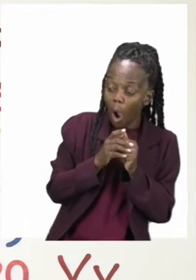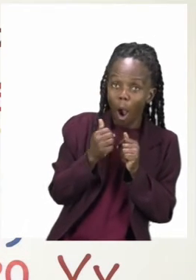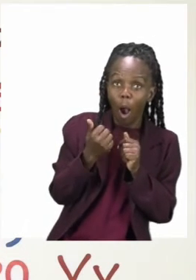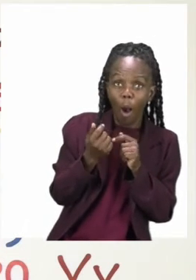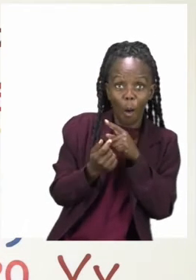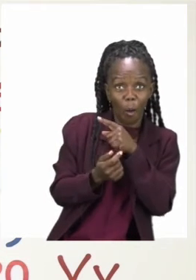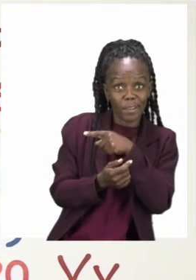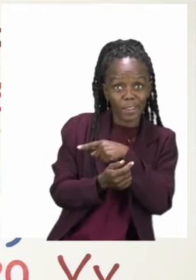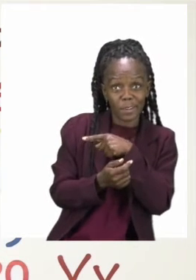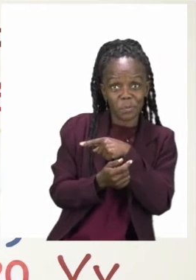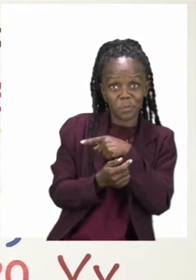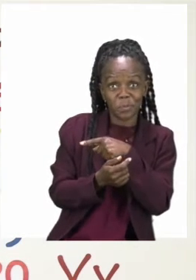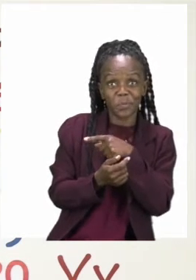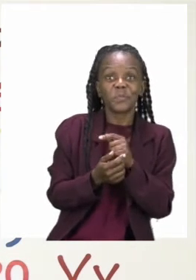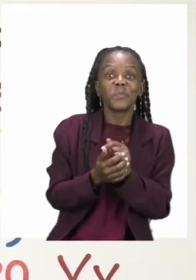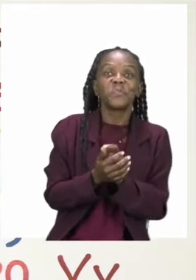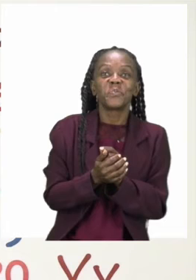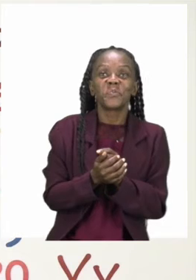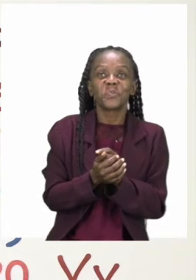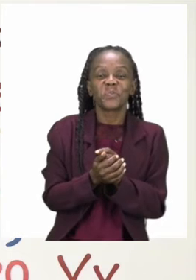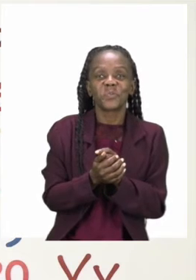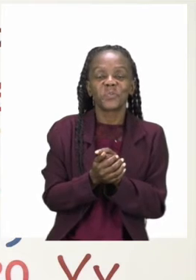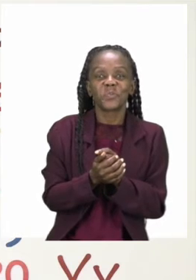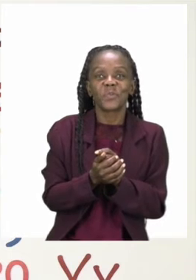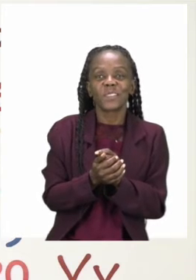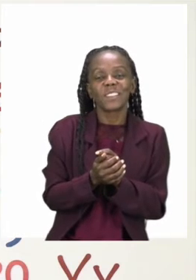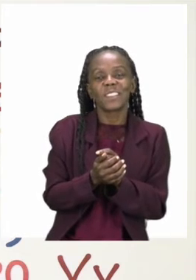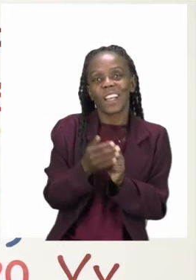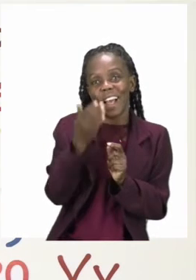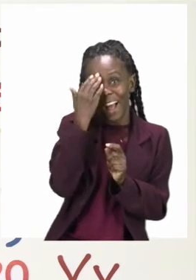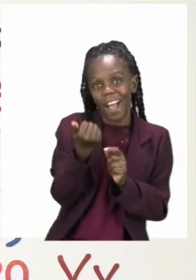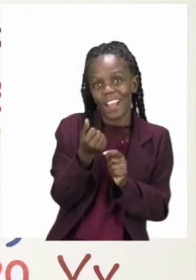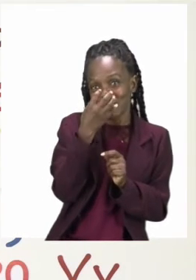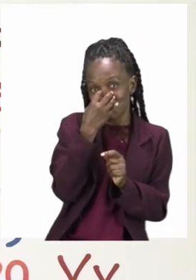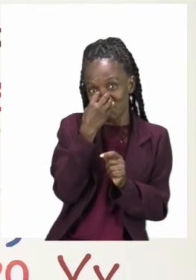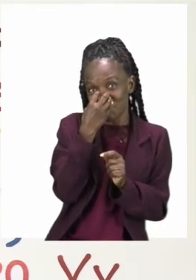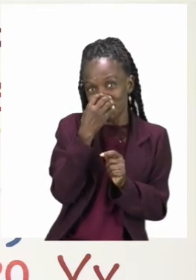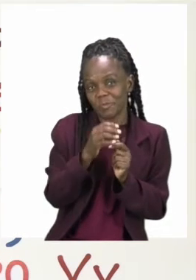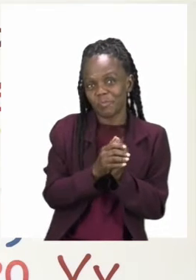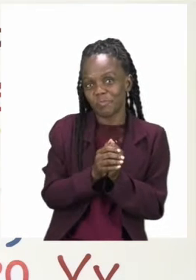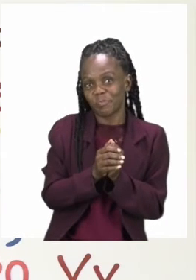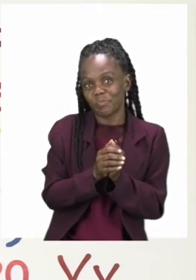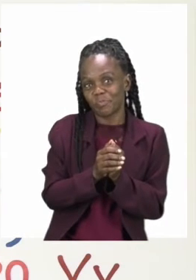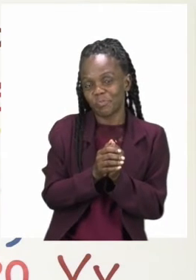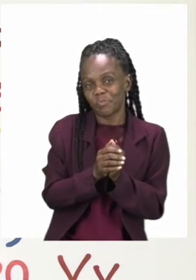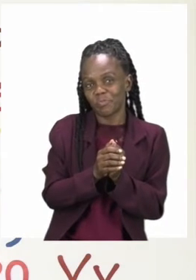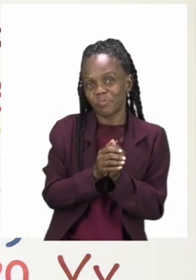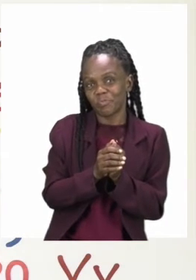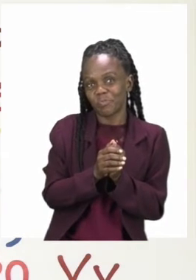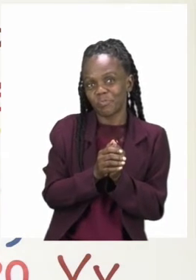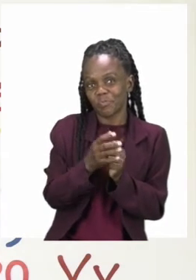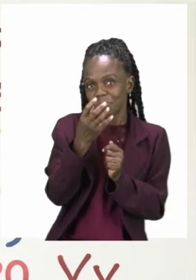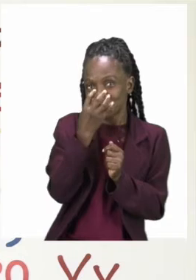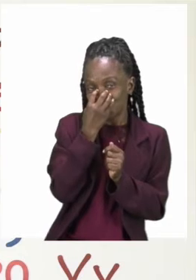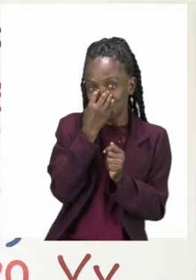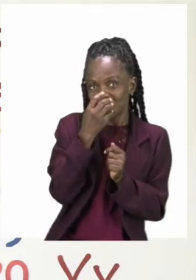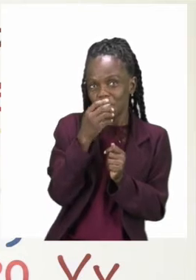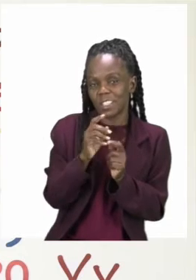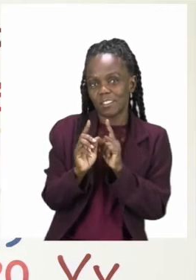our hands and feet help us to move around, feel, touch, play, and greet each other.